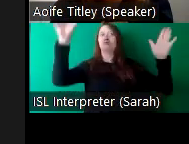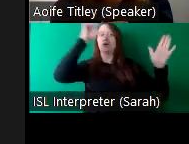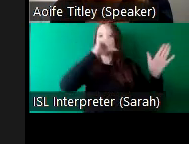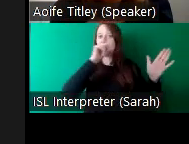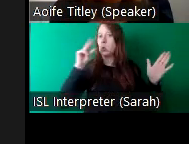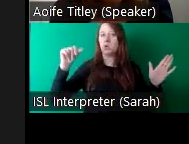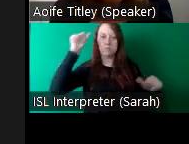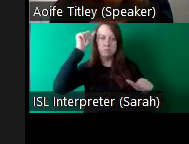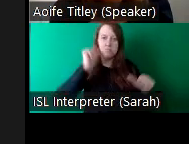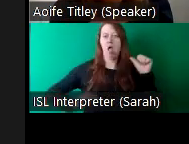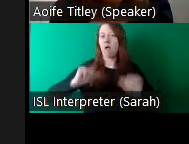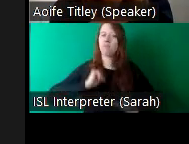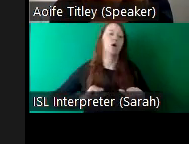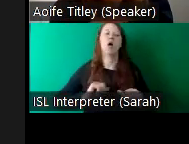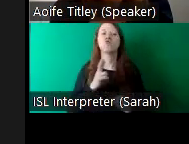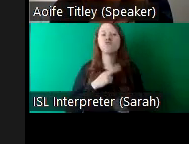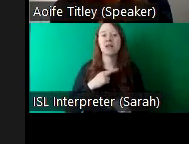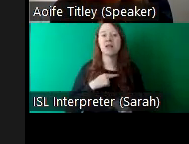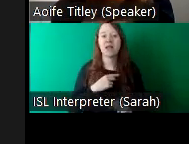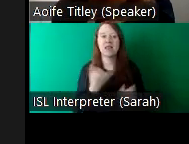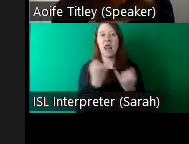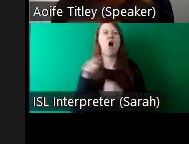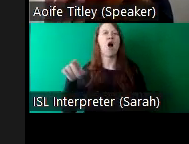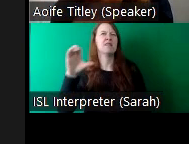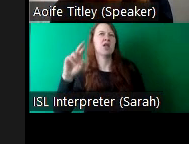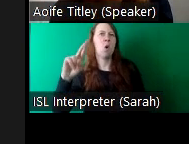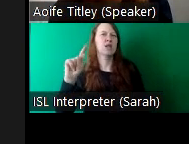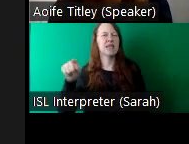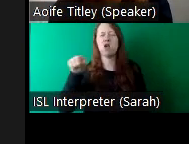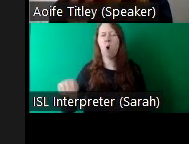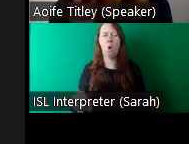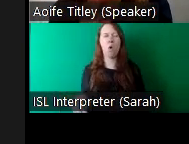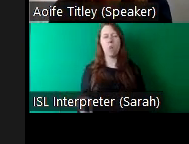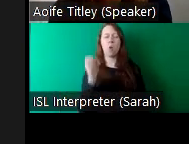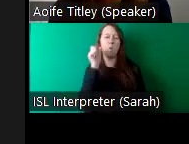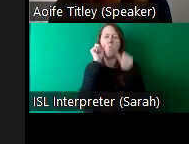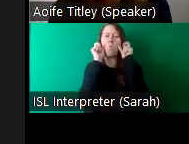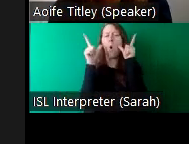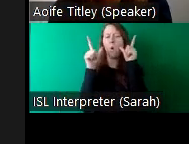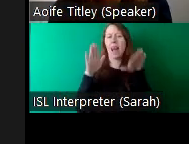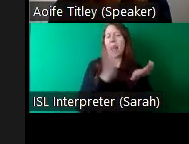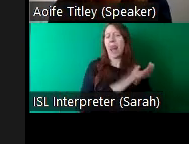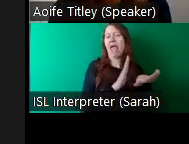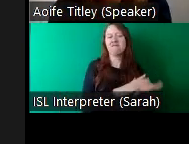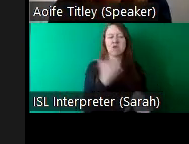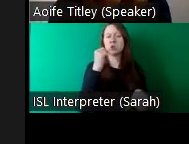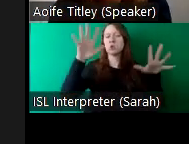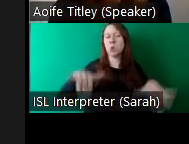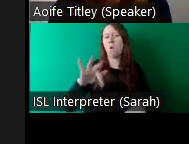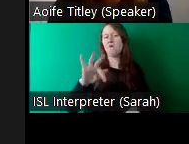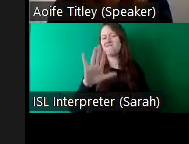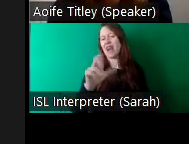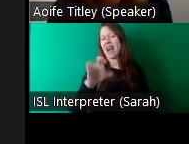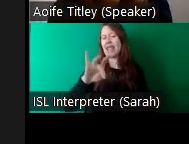of a bogeyman for everything that's wrong, with the woke, or with the left, or with snowflakes, or whatever, however way you want to understand